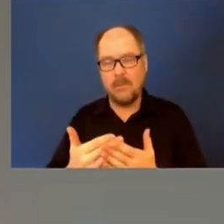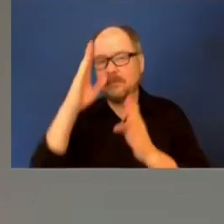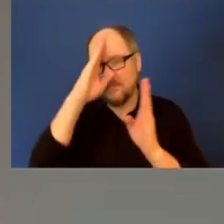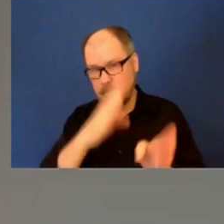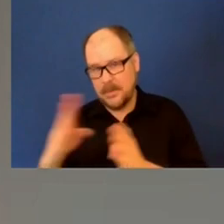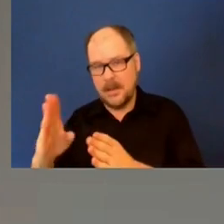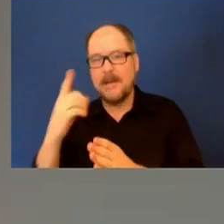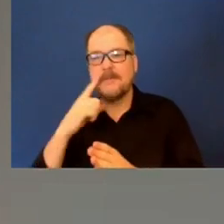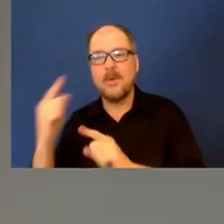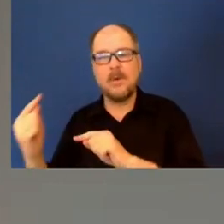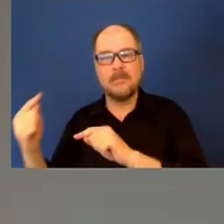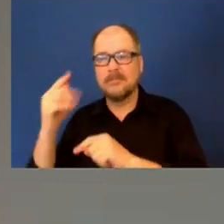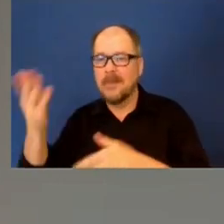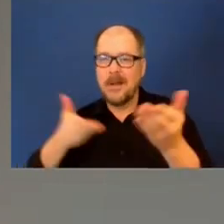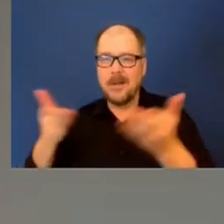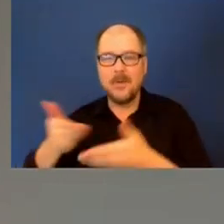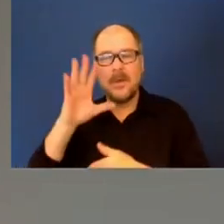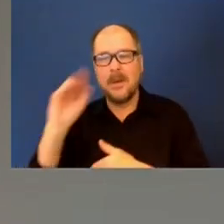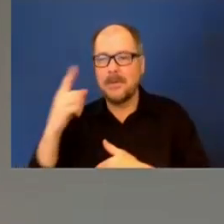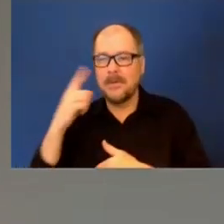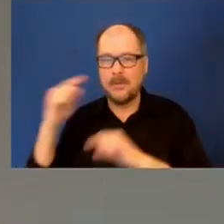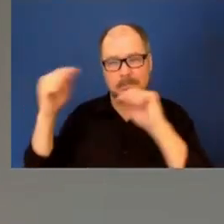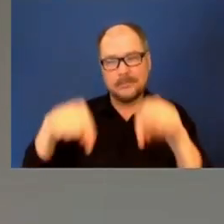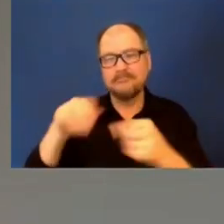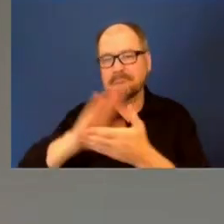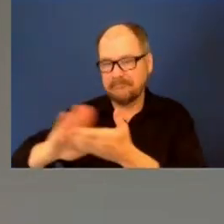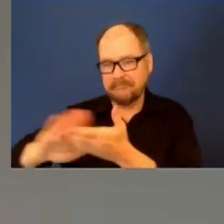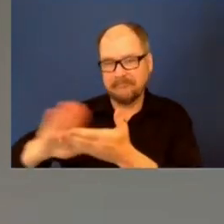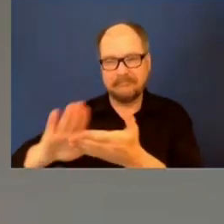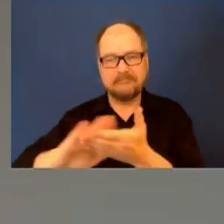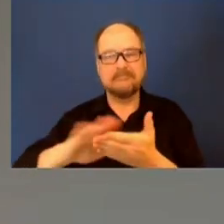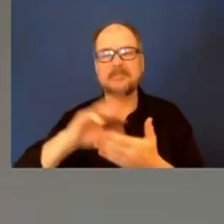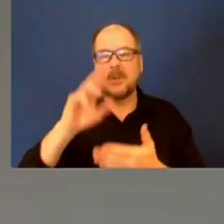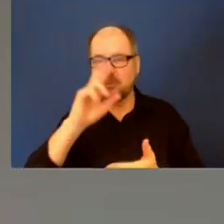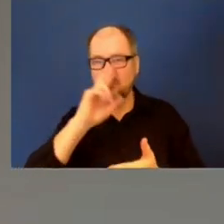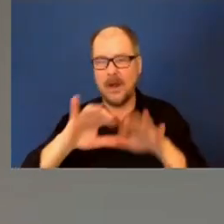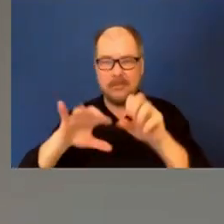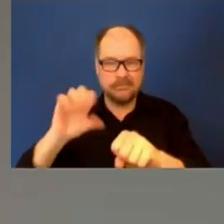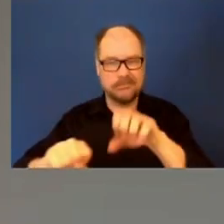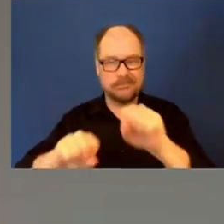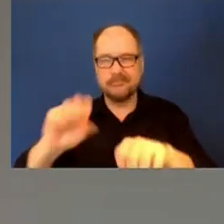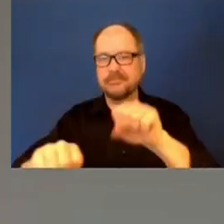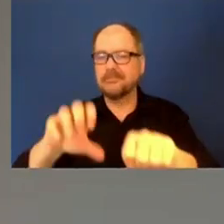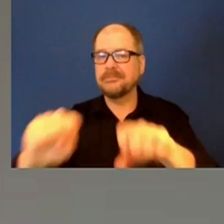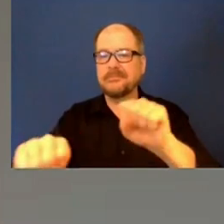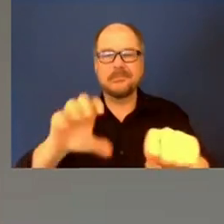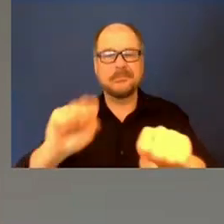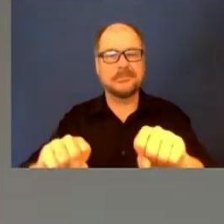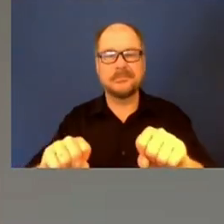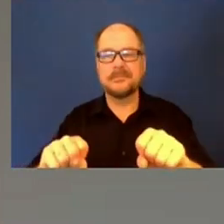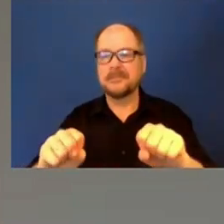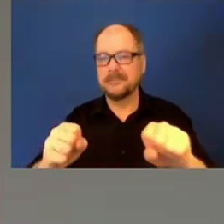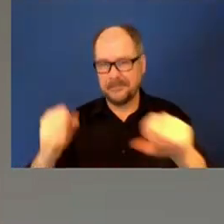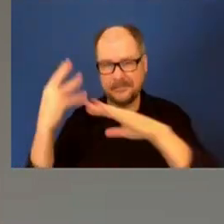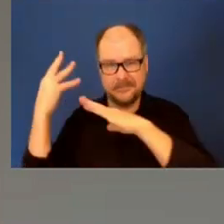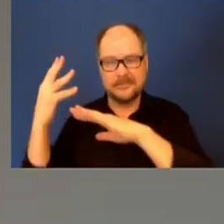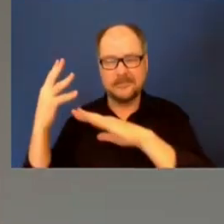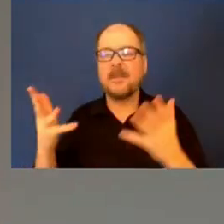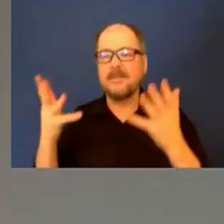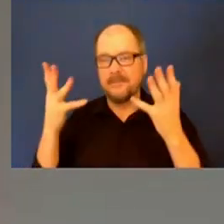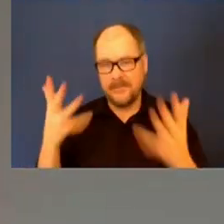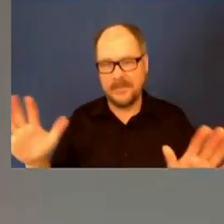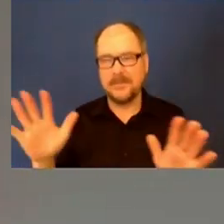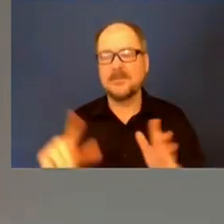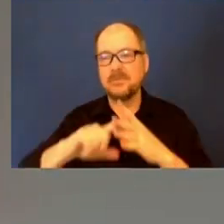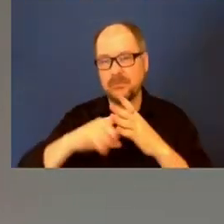up, they have 72 hours to get that done and to get the eradication started. So some of